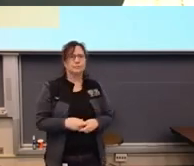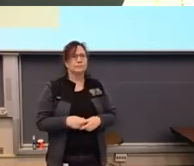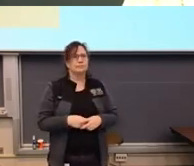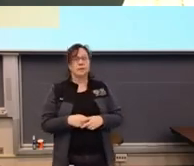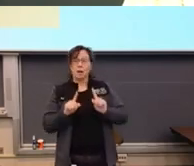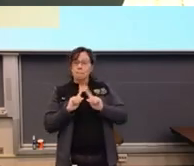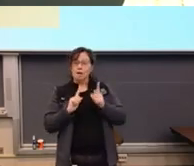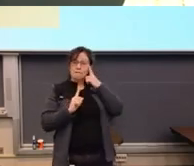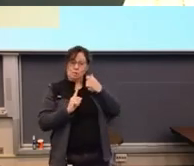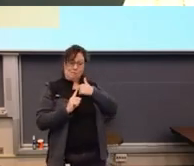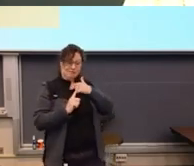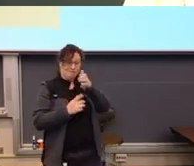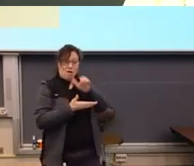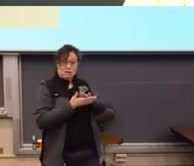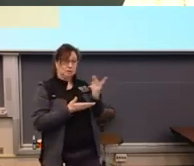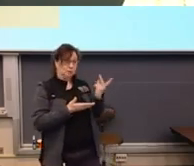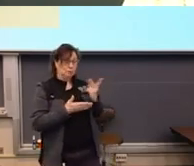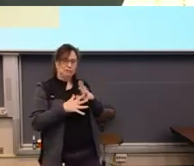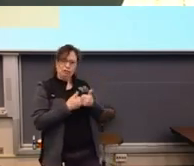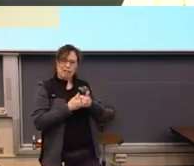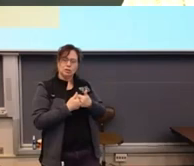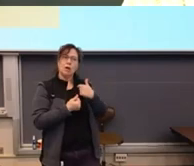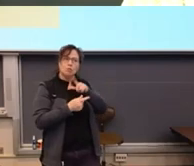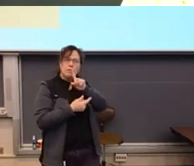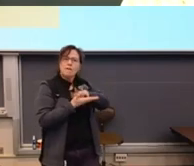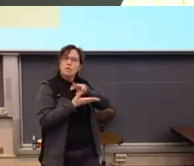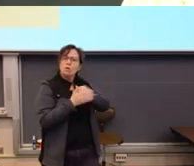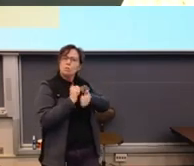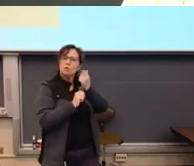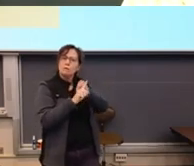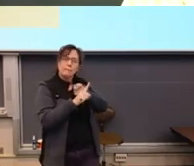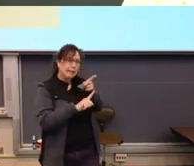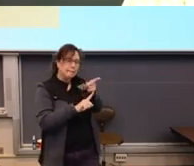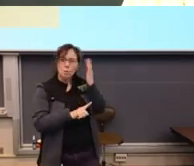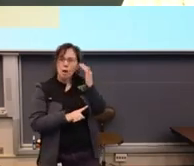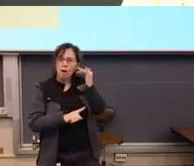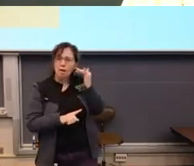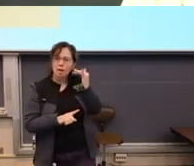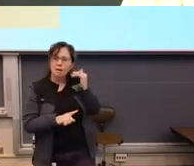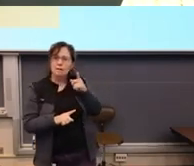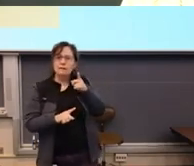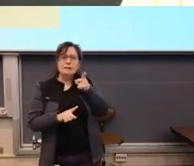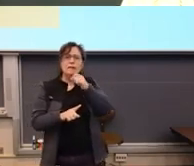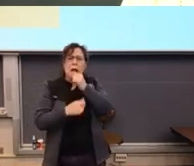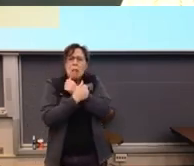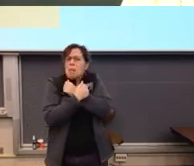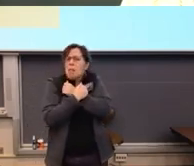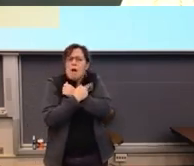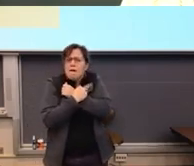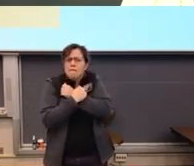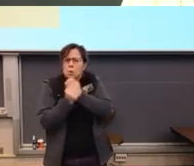for my husband, and this is where I've probably learned the most, is, he was not a loving father to my